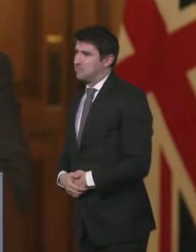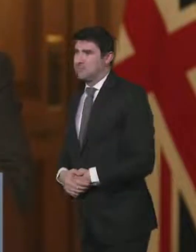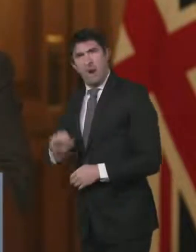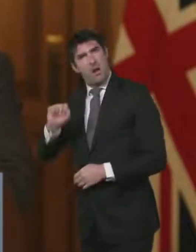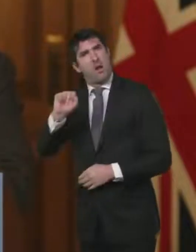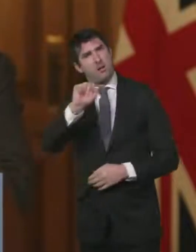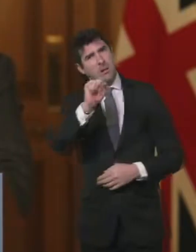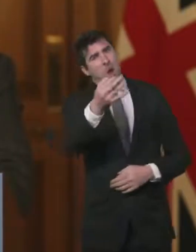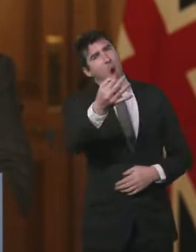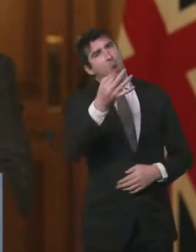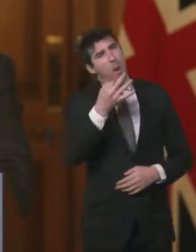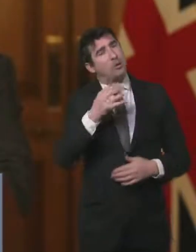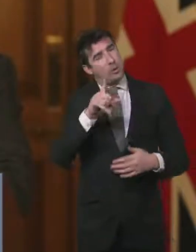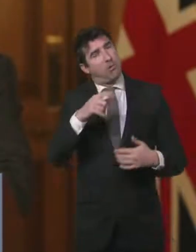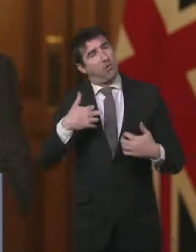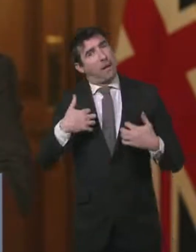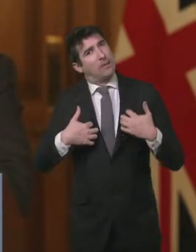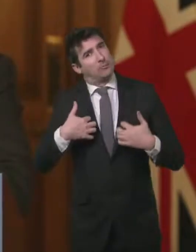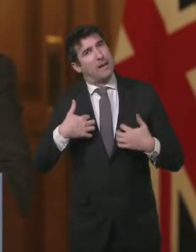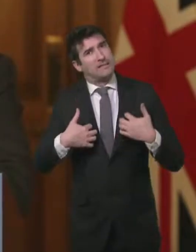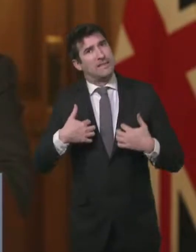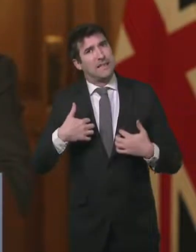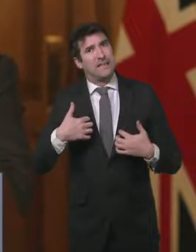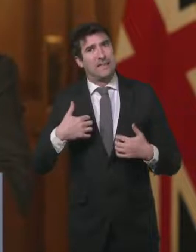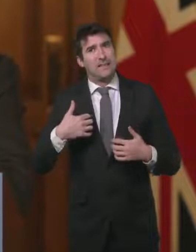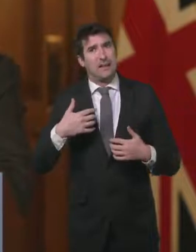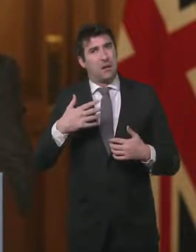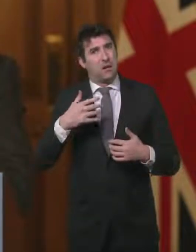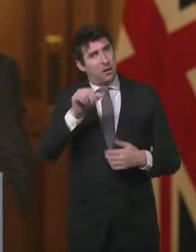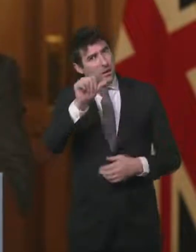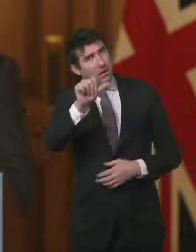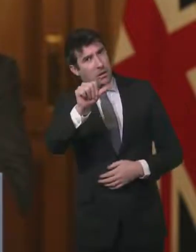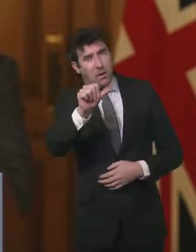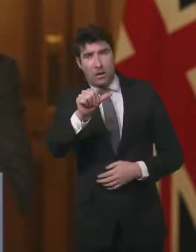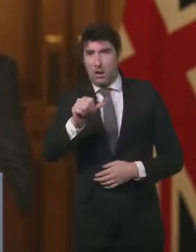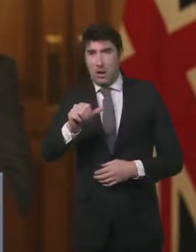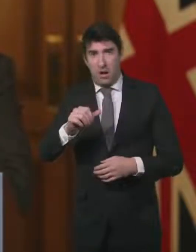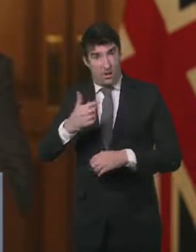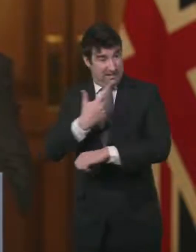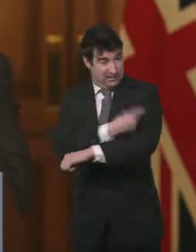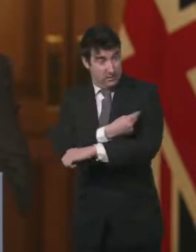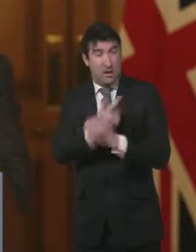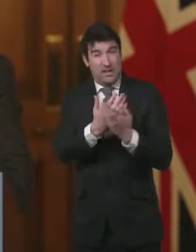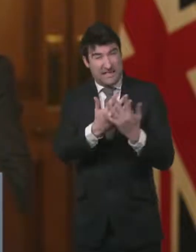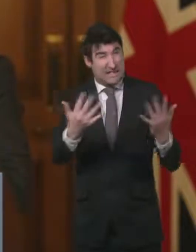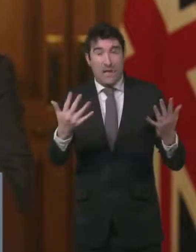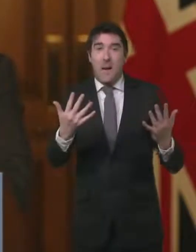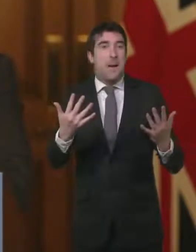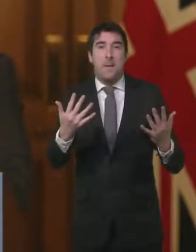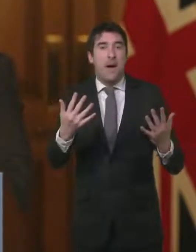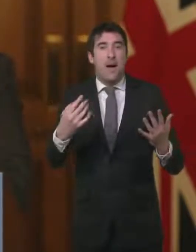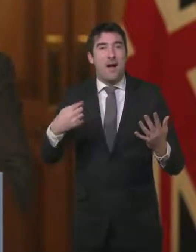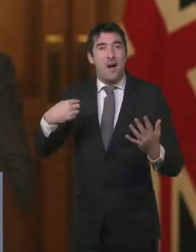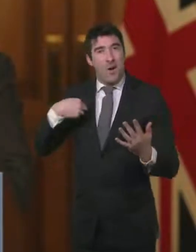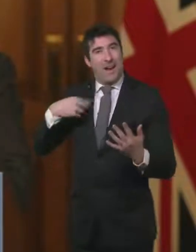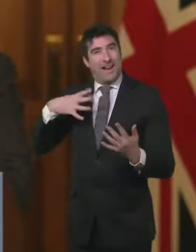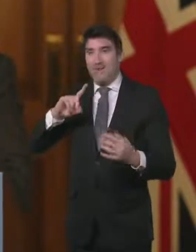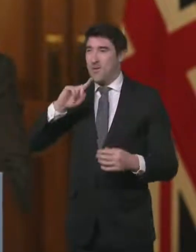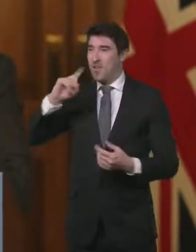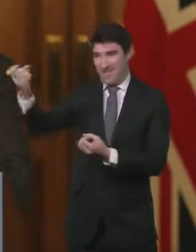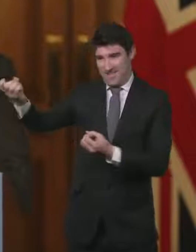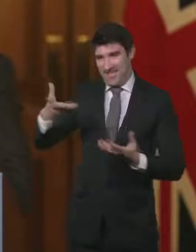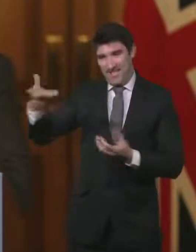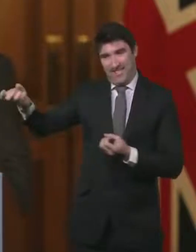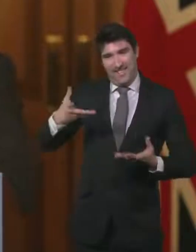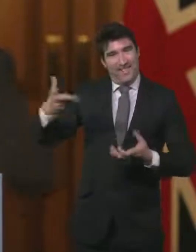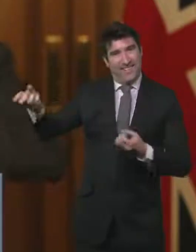The rate limiting factor, as they say at the moment, is supply and not distribution. I think it would be fair to say.